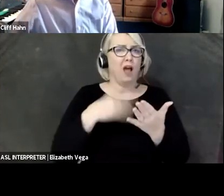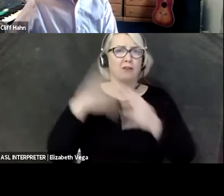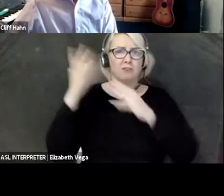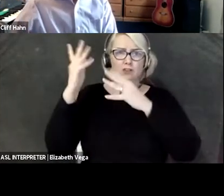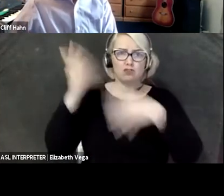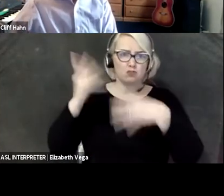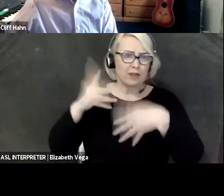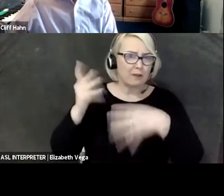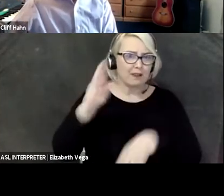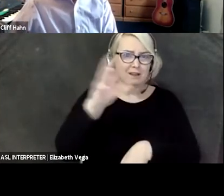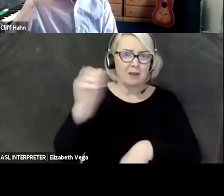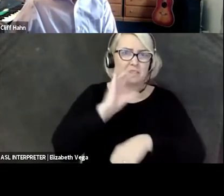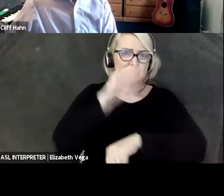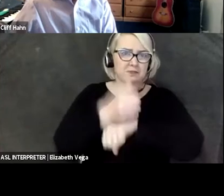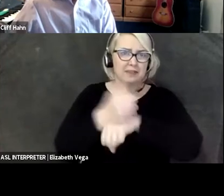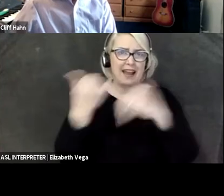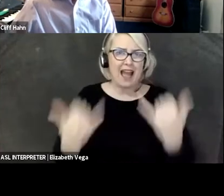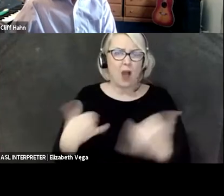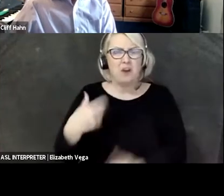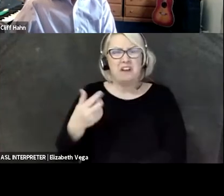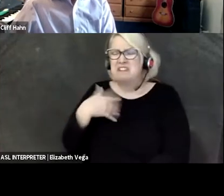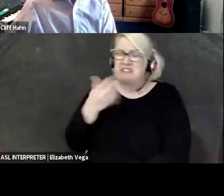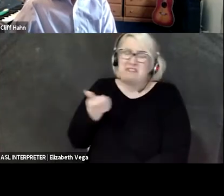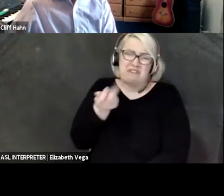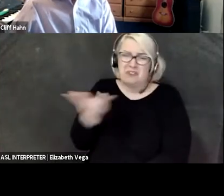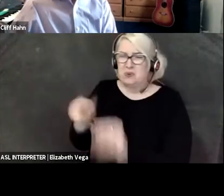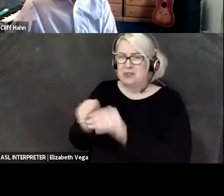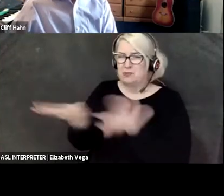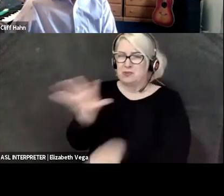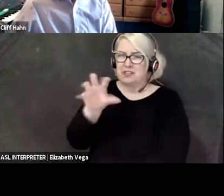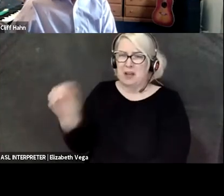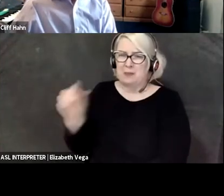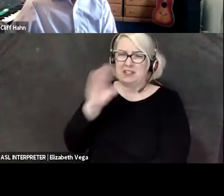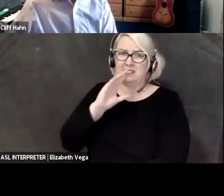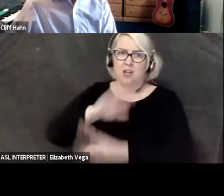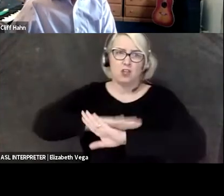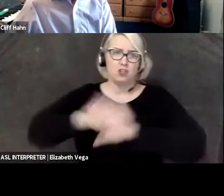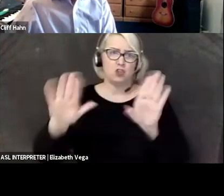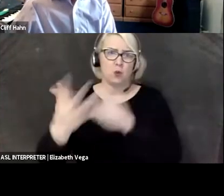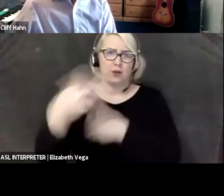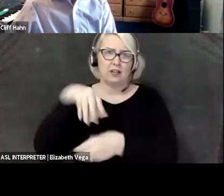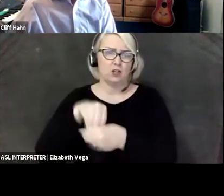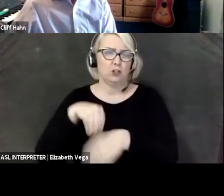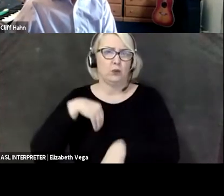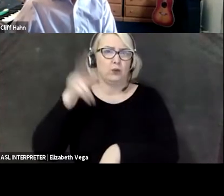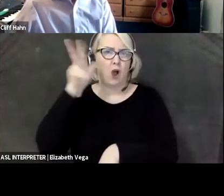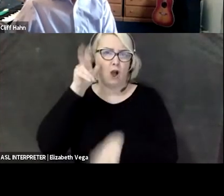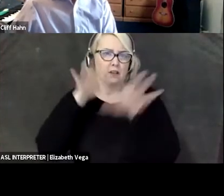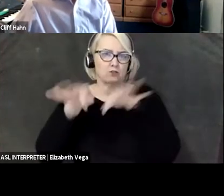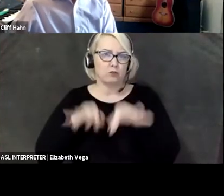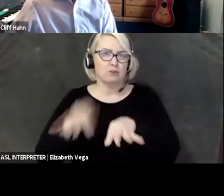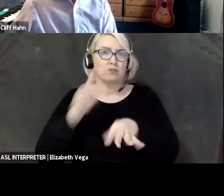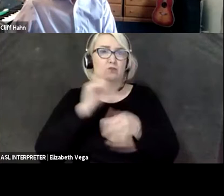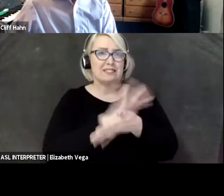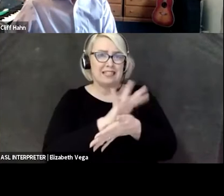possible. There's very few distributors that I see that aren't actually including audio description for cinema. It's really changing